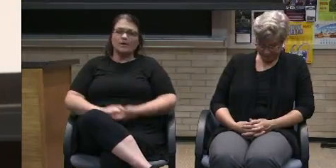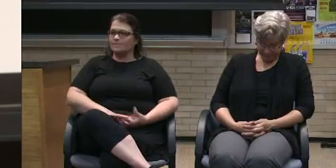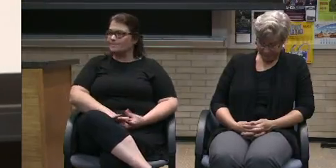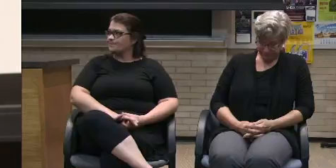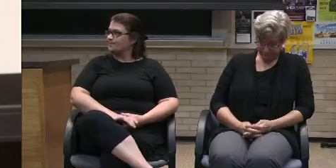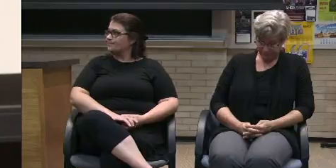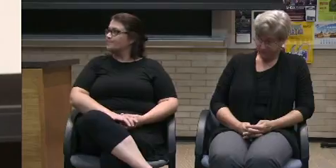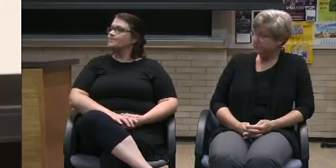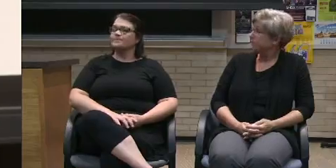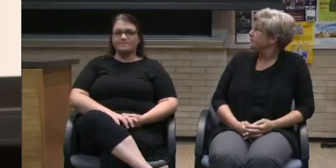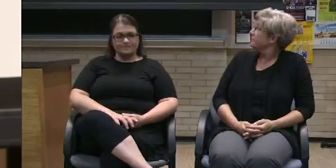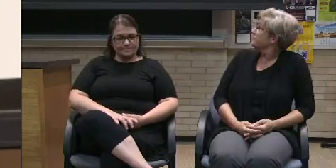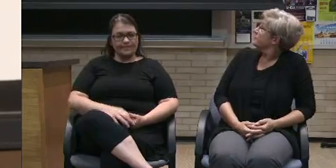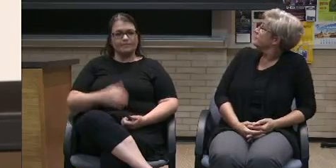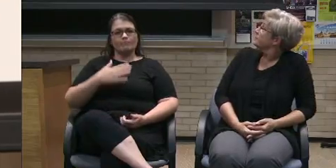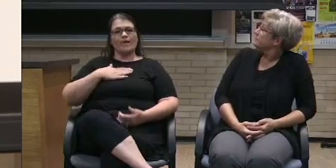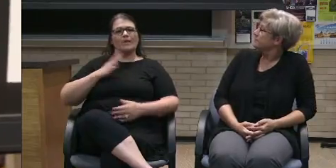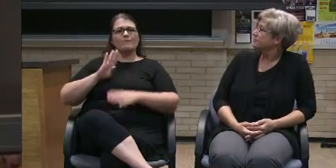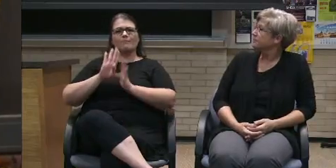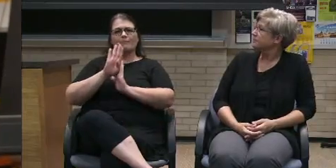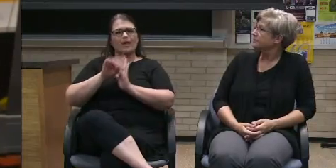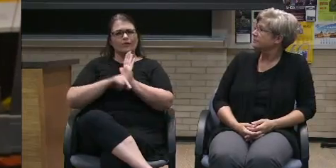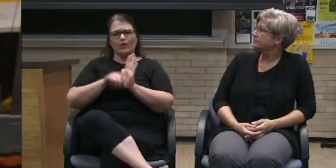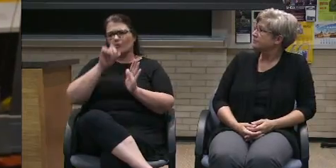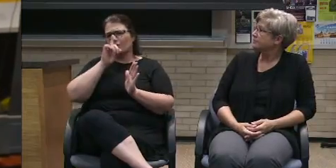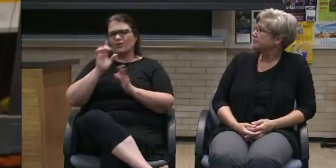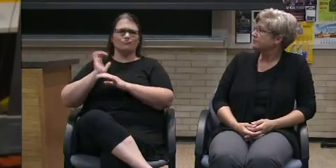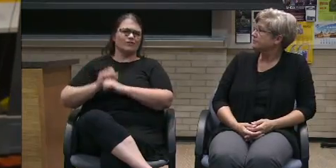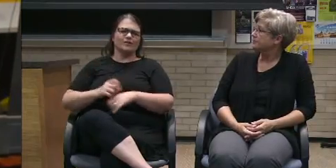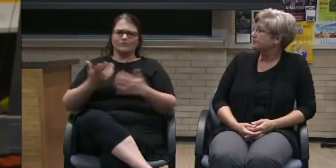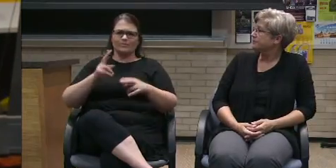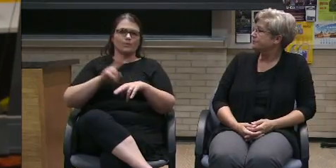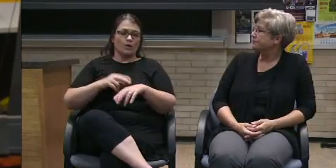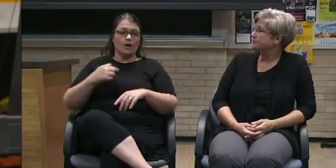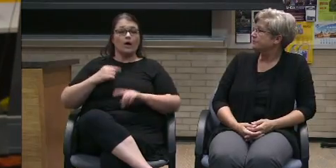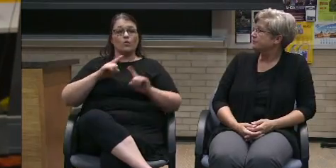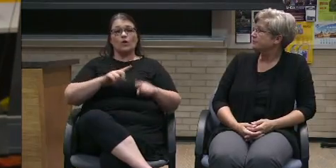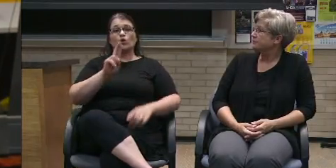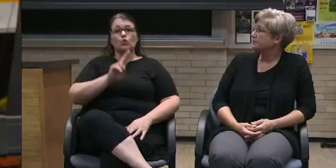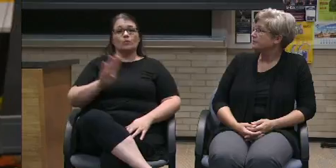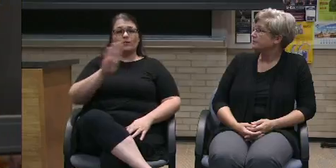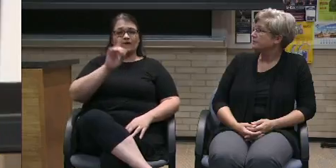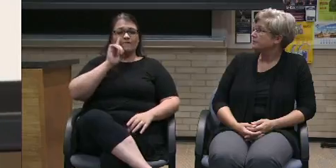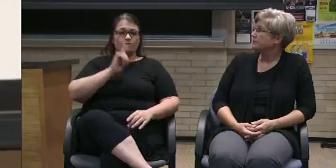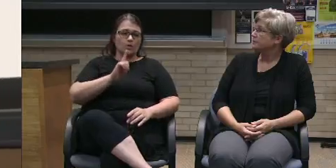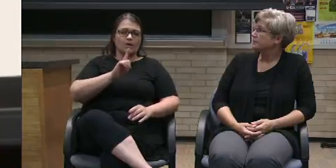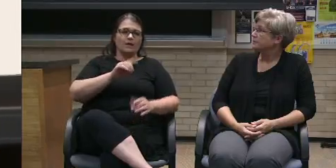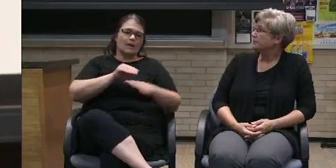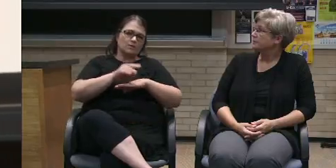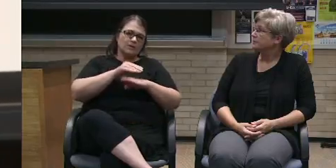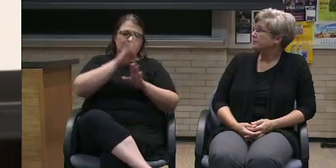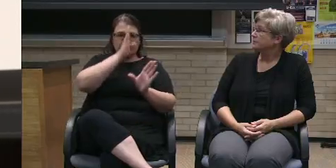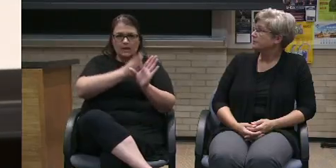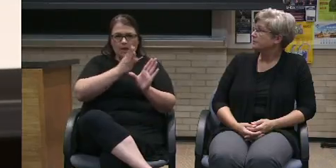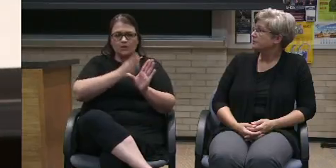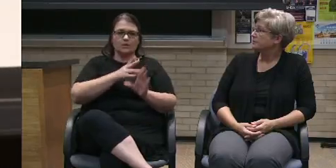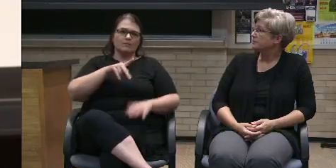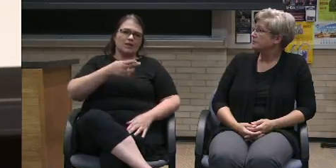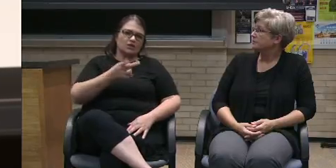I have a pretty traditional background, having gone to college. I came to UB for my doctorate in counseling psychology. I'm a licensed